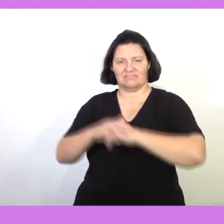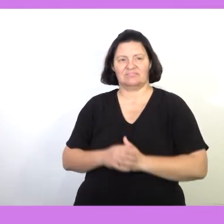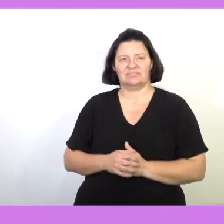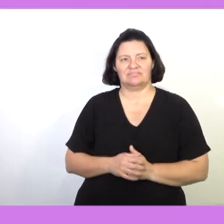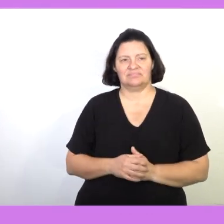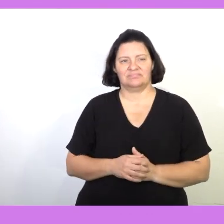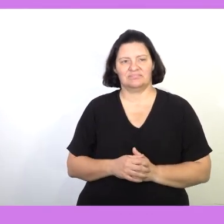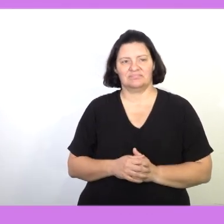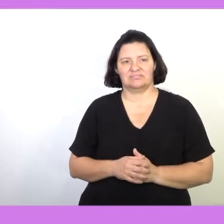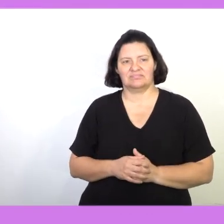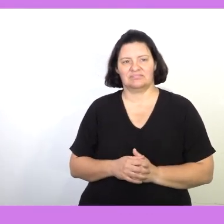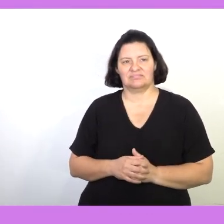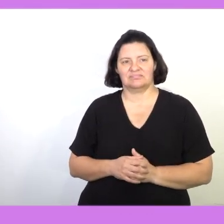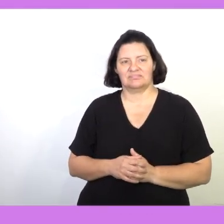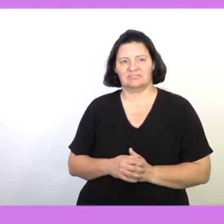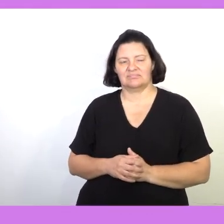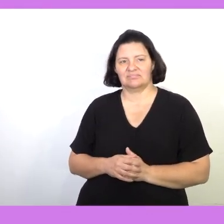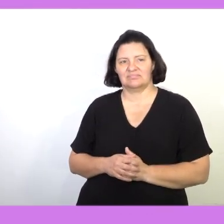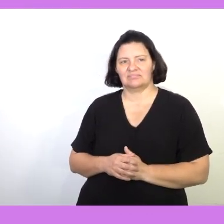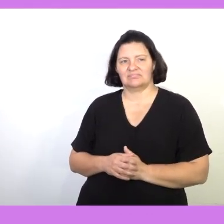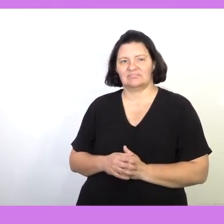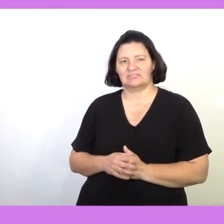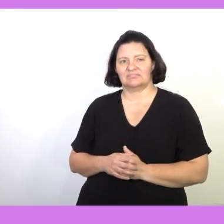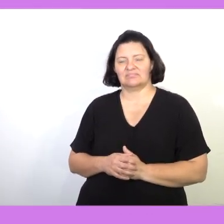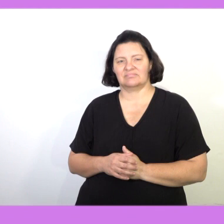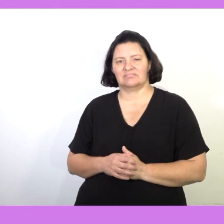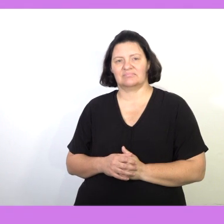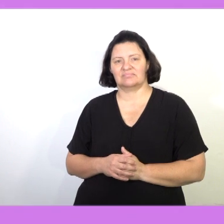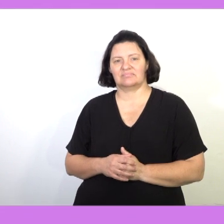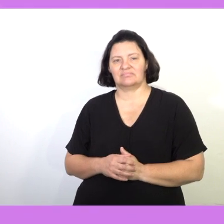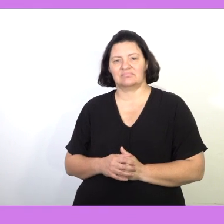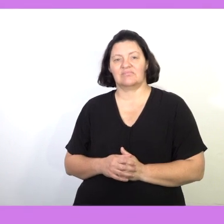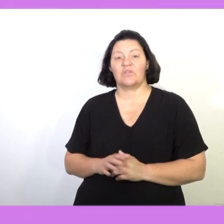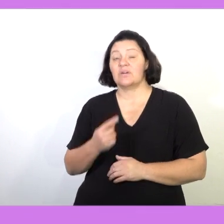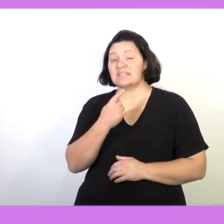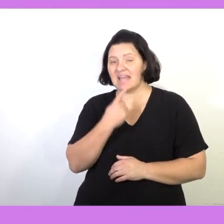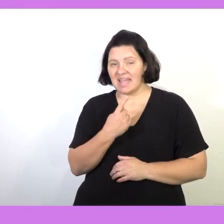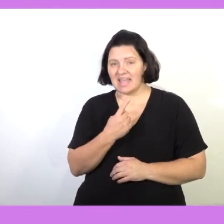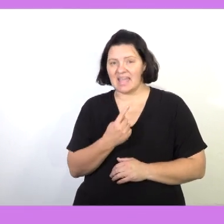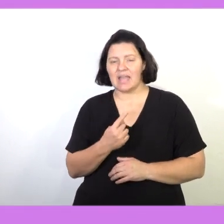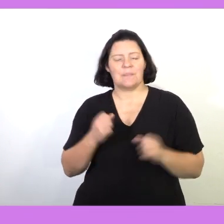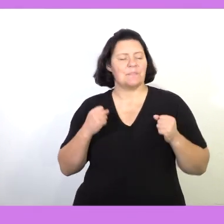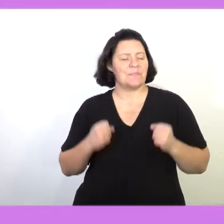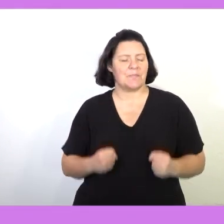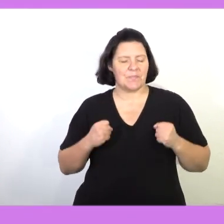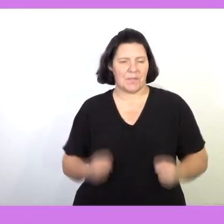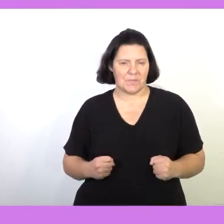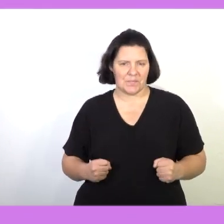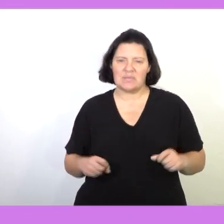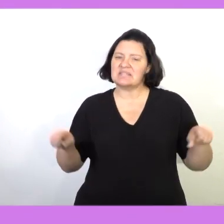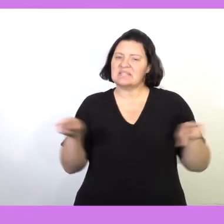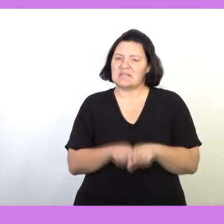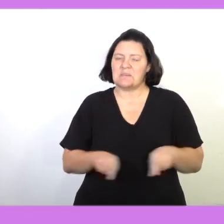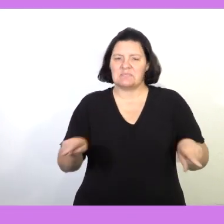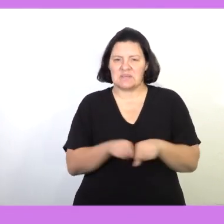So we'll have that flat, nice line, which says the amounts will stay